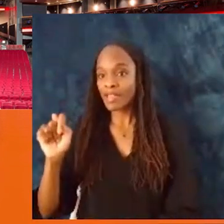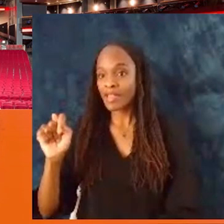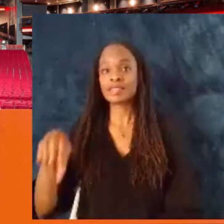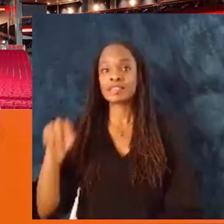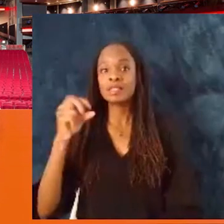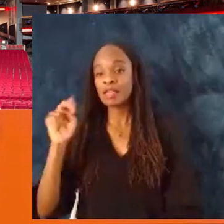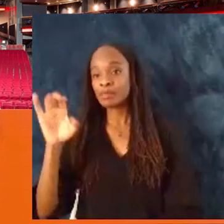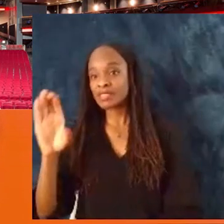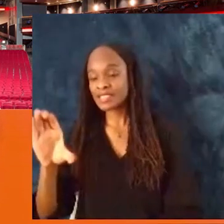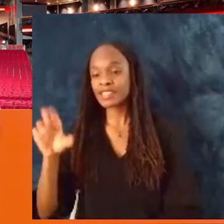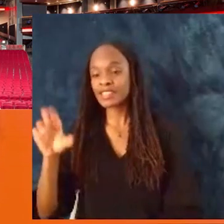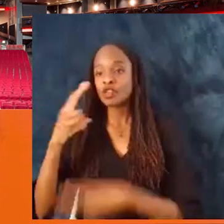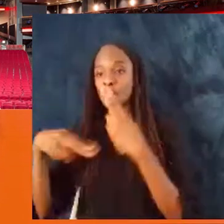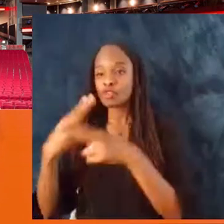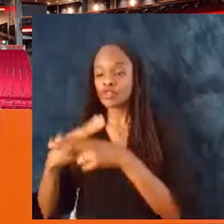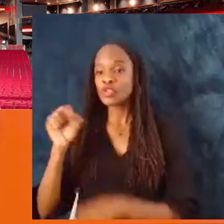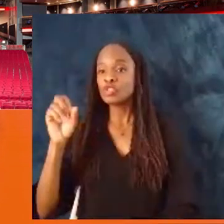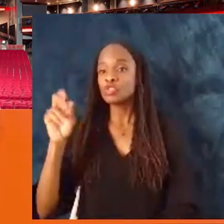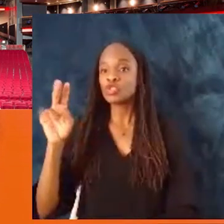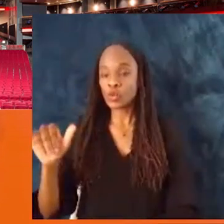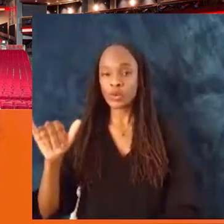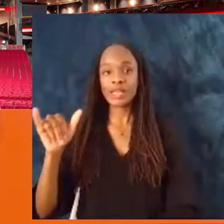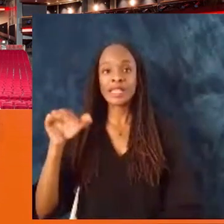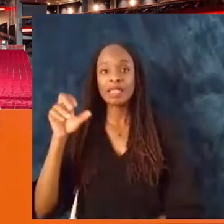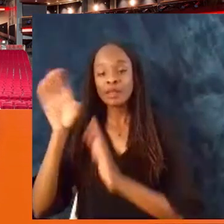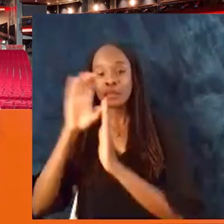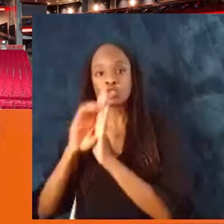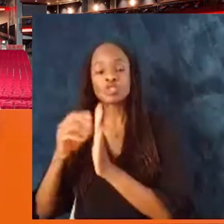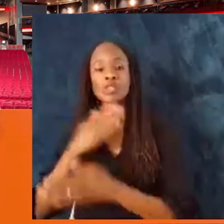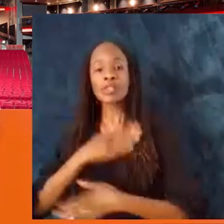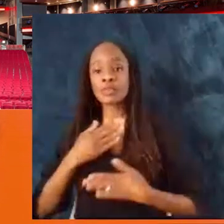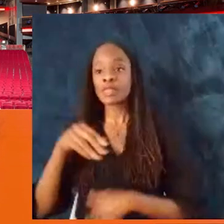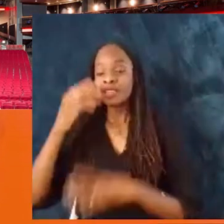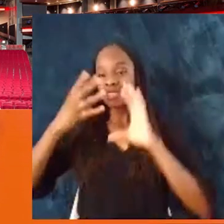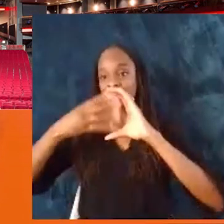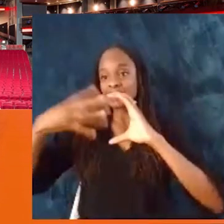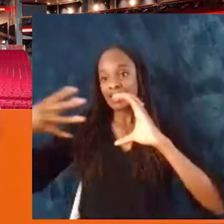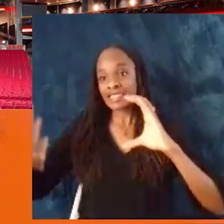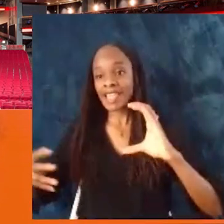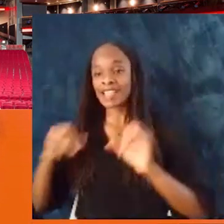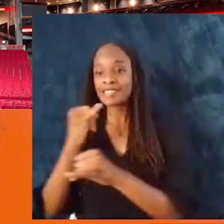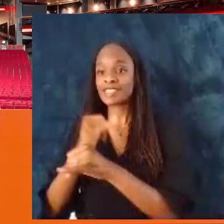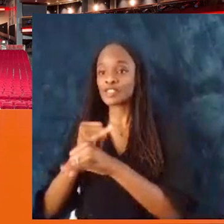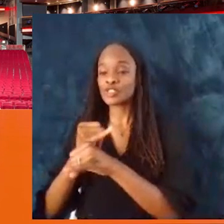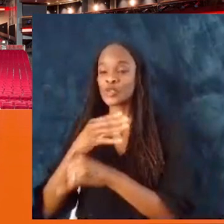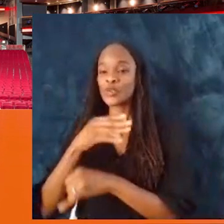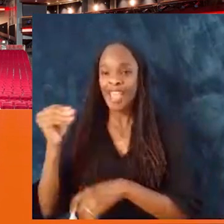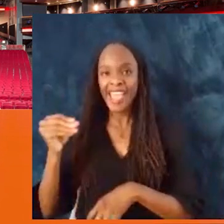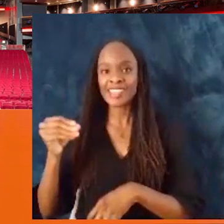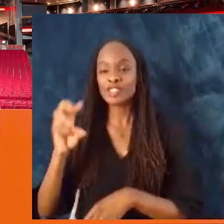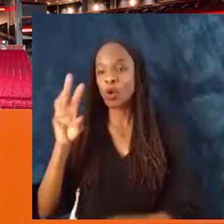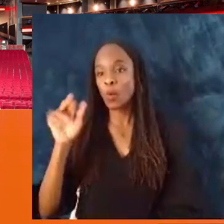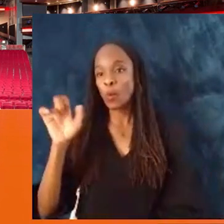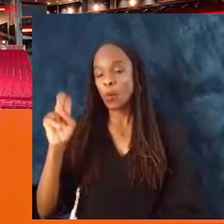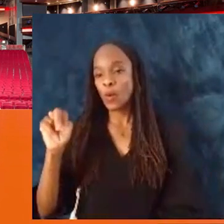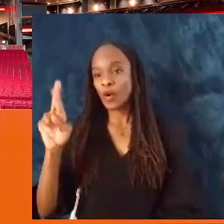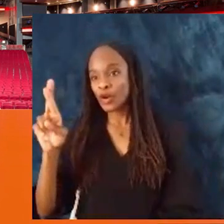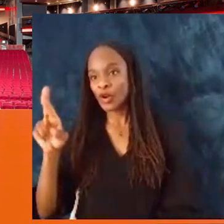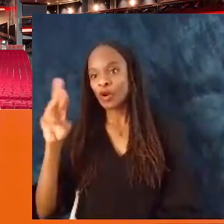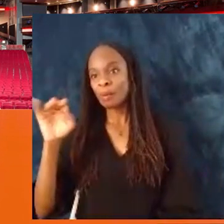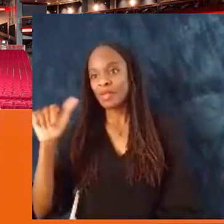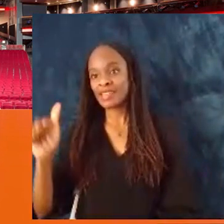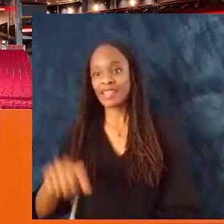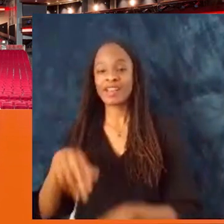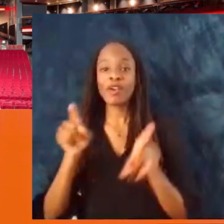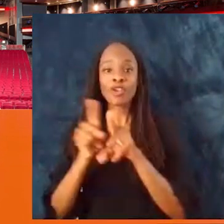Sony Pictures Entertainment, the Sundance Institute, and Warner Media. Plus, we have amazing mentor meetings,